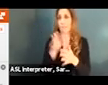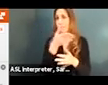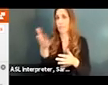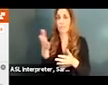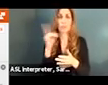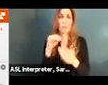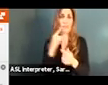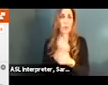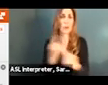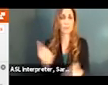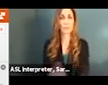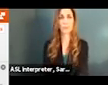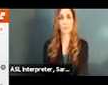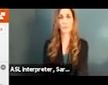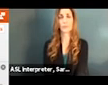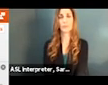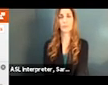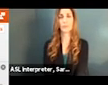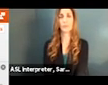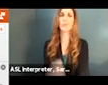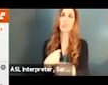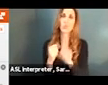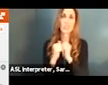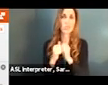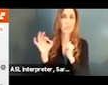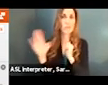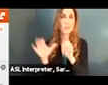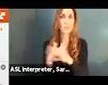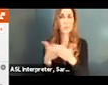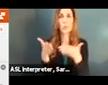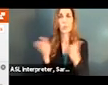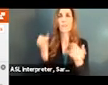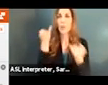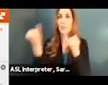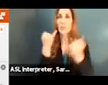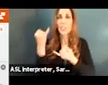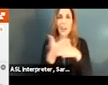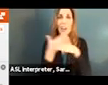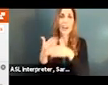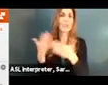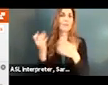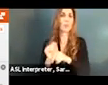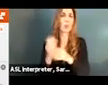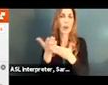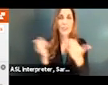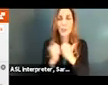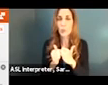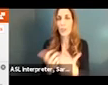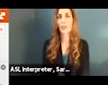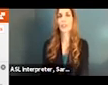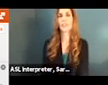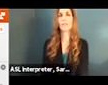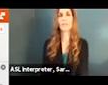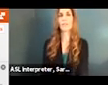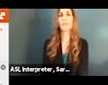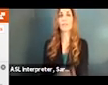as well. That's our Create Together Facebook group, and it's just a way for us to share ideas and work on things together. We also have